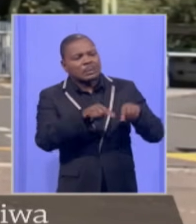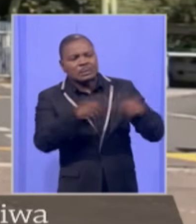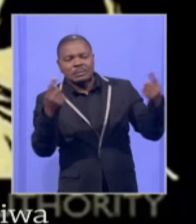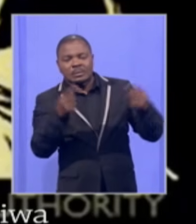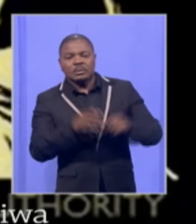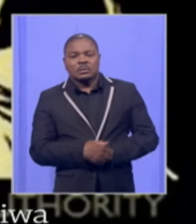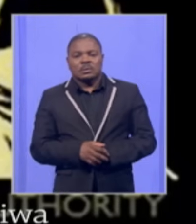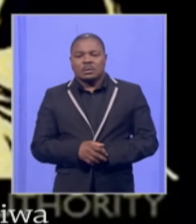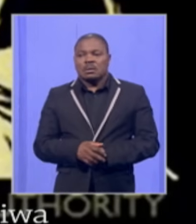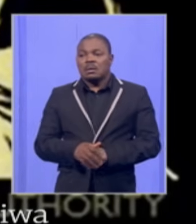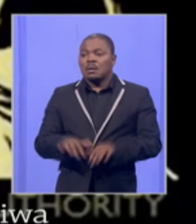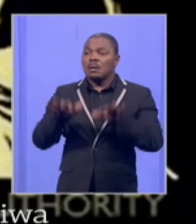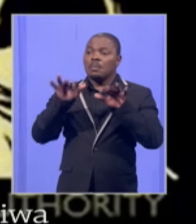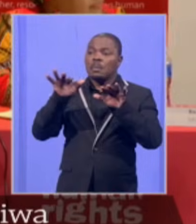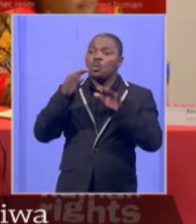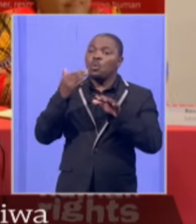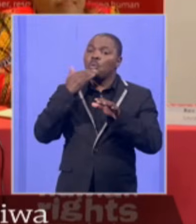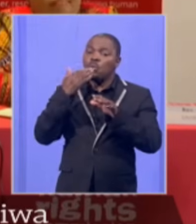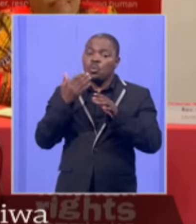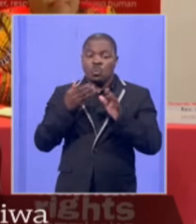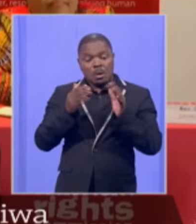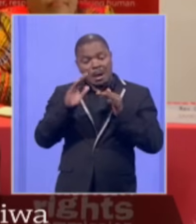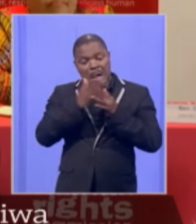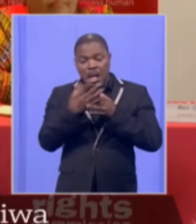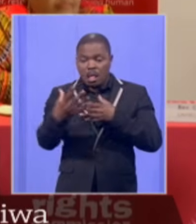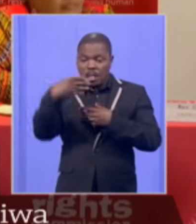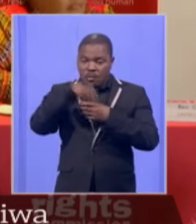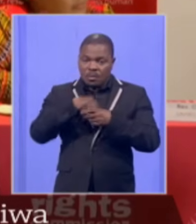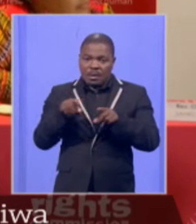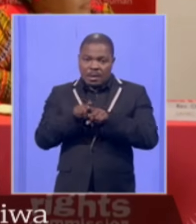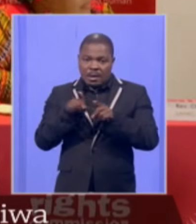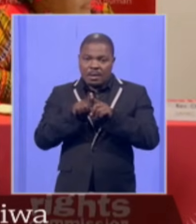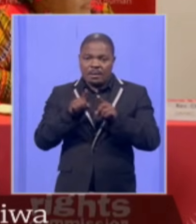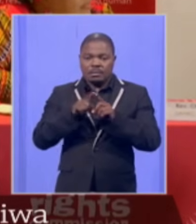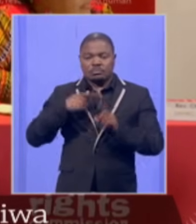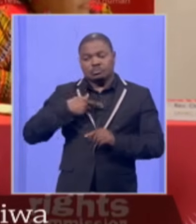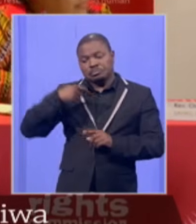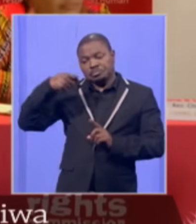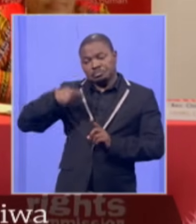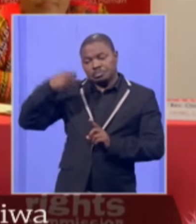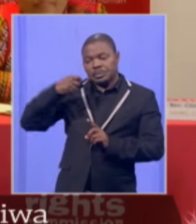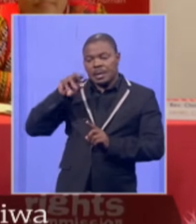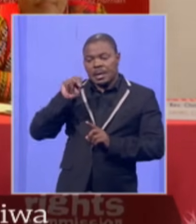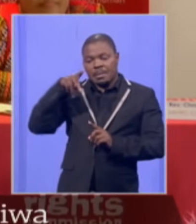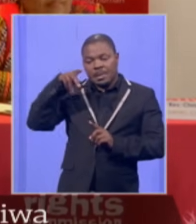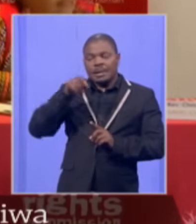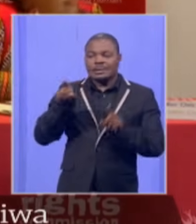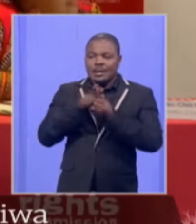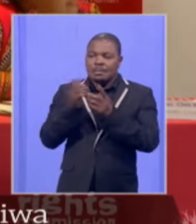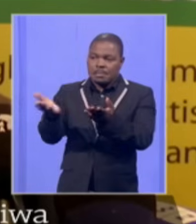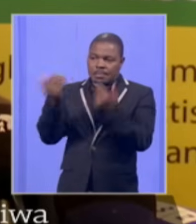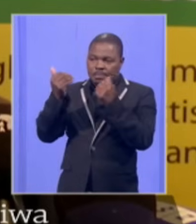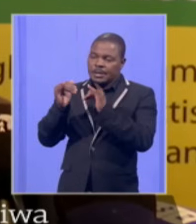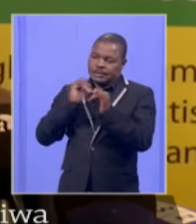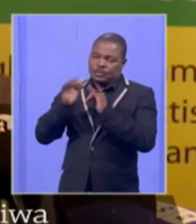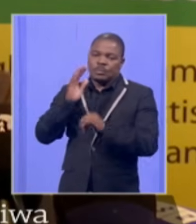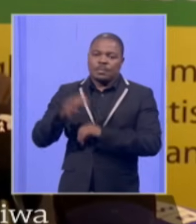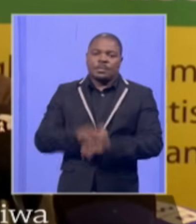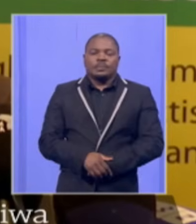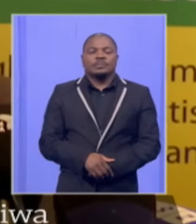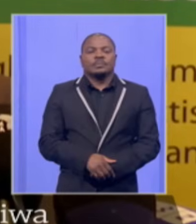mongwe le mongwe yo a golaganeng le kgetse eno go akaretsa mosekisi tota ba tlile go bidiwa. Our most